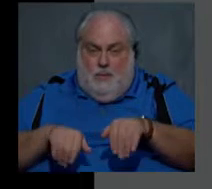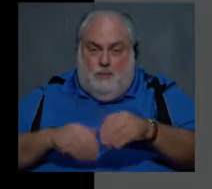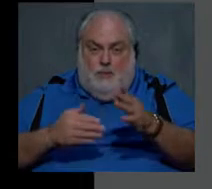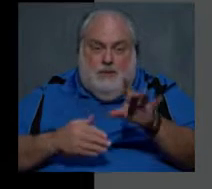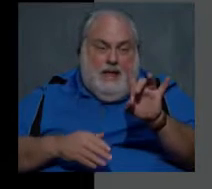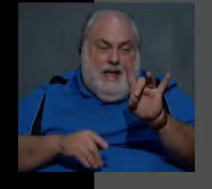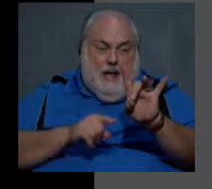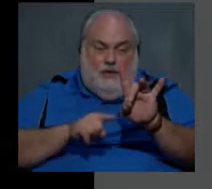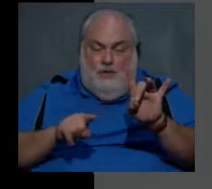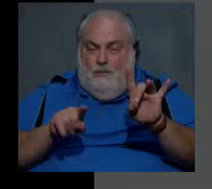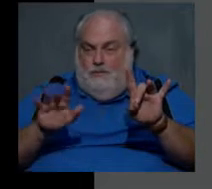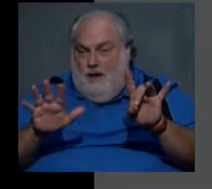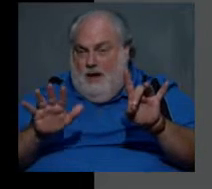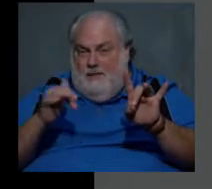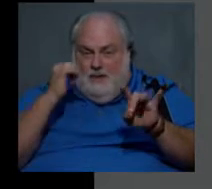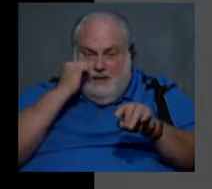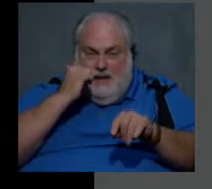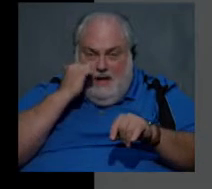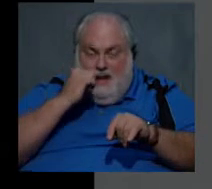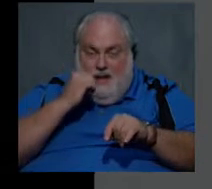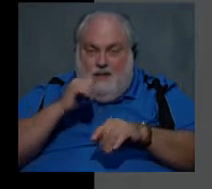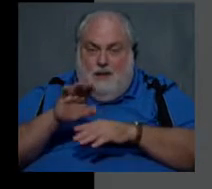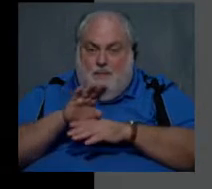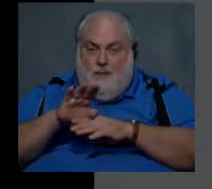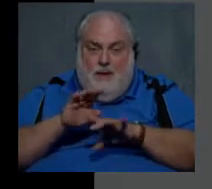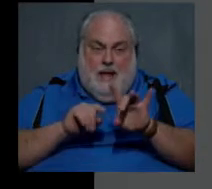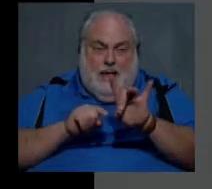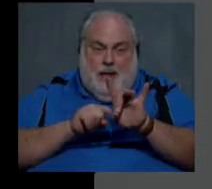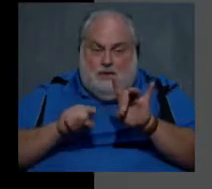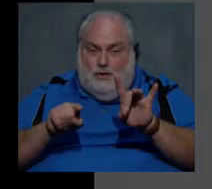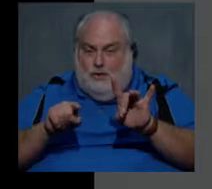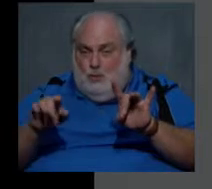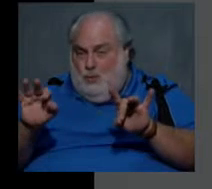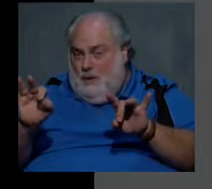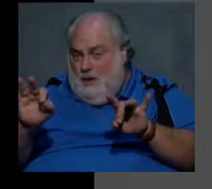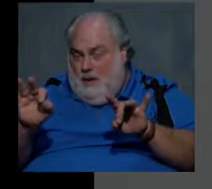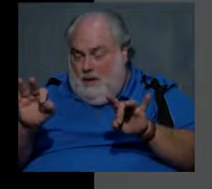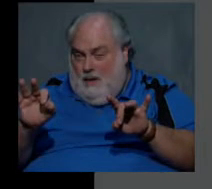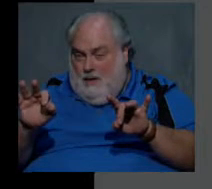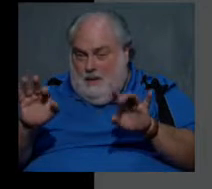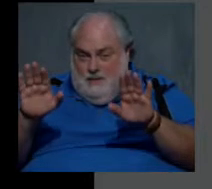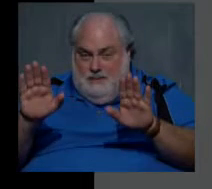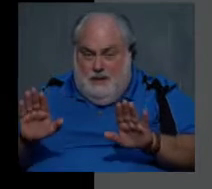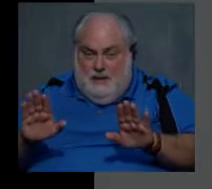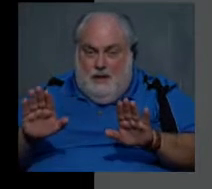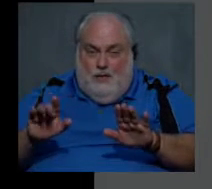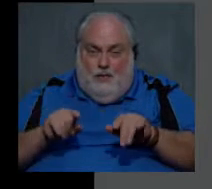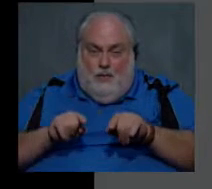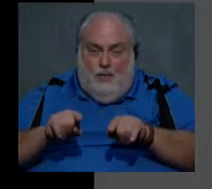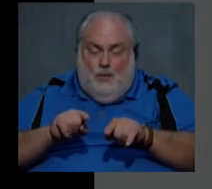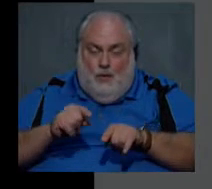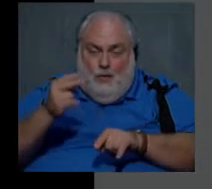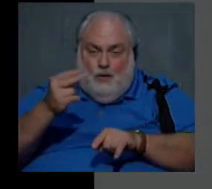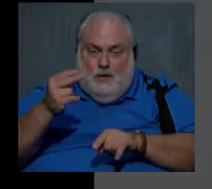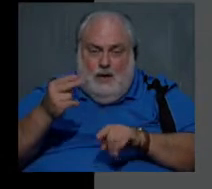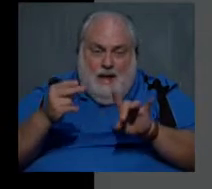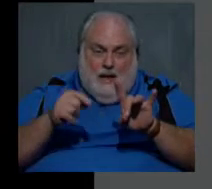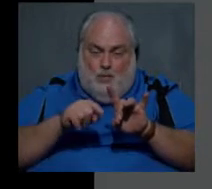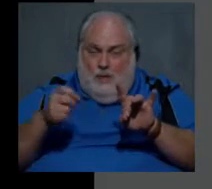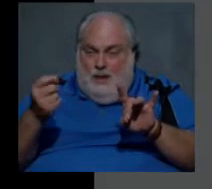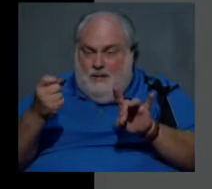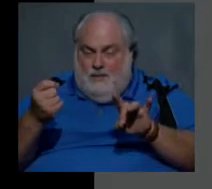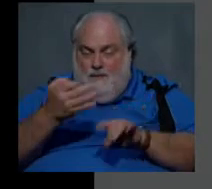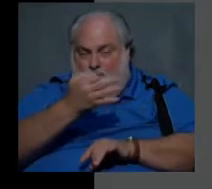from 8 to 5 daily. The commercial portion, 8 to 9 Sunday through Thursday, and 8 to 11 Friday and